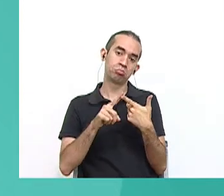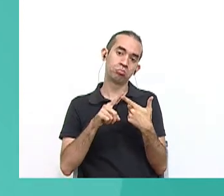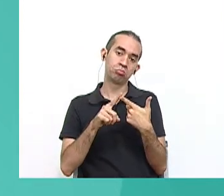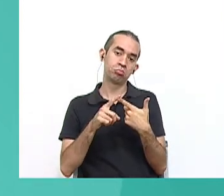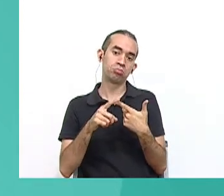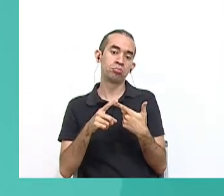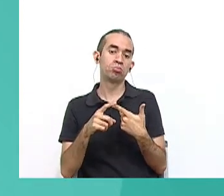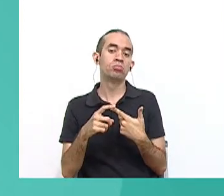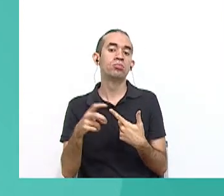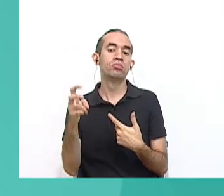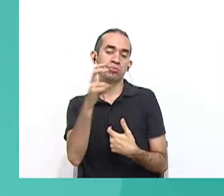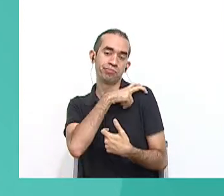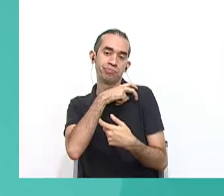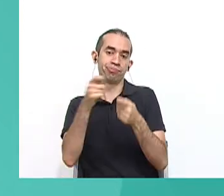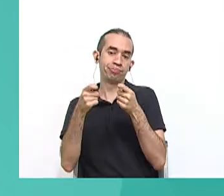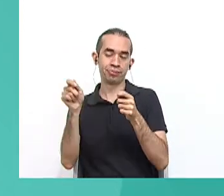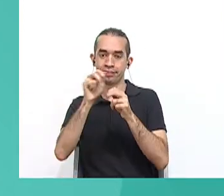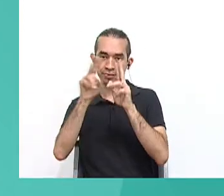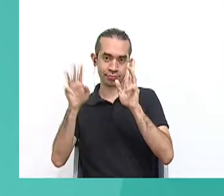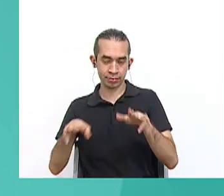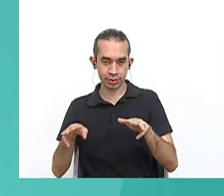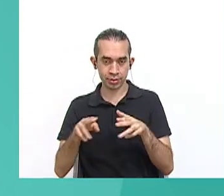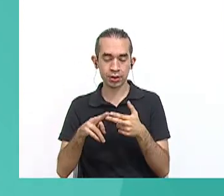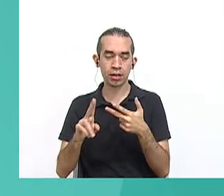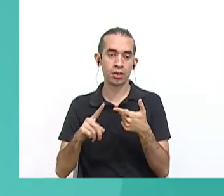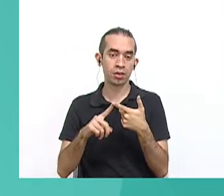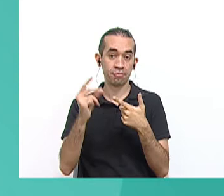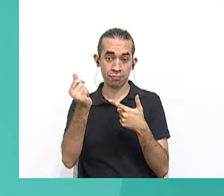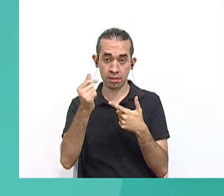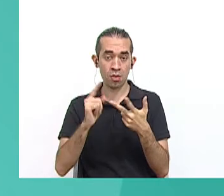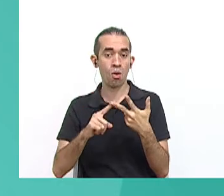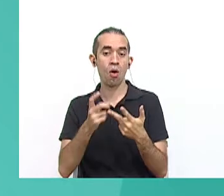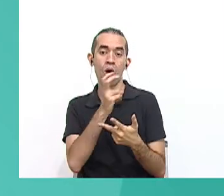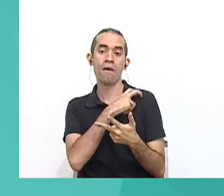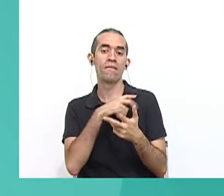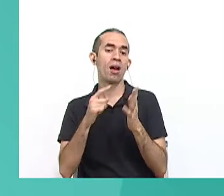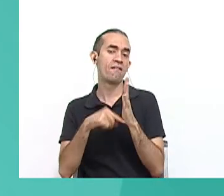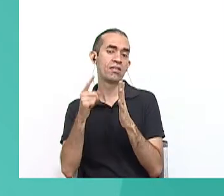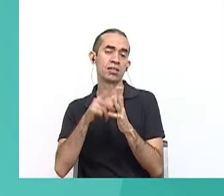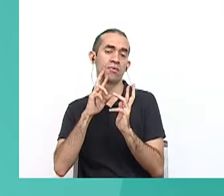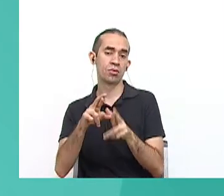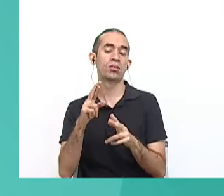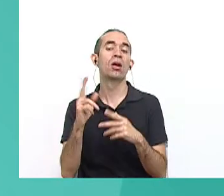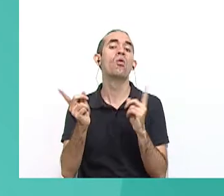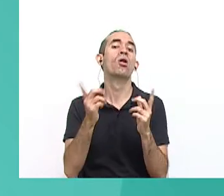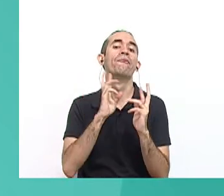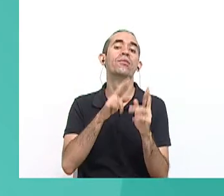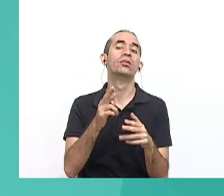managers usually react immediately, or recruiters often respond. Do you have the answer?